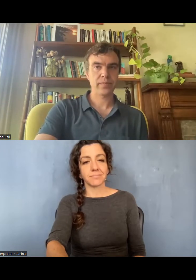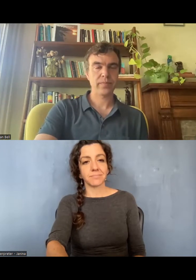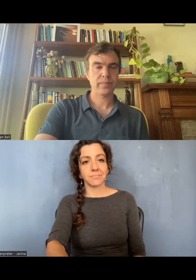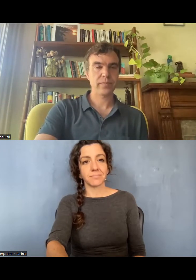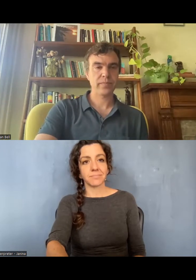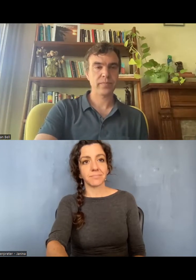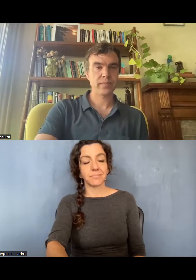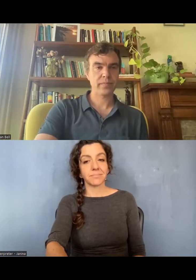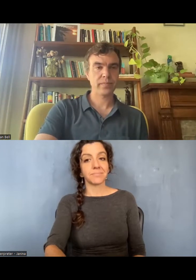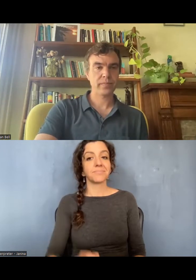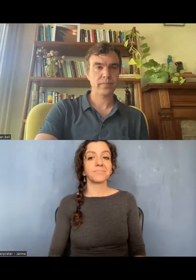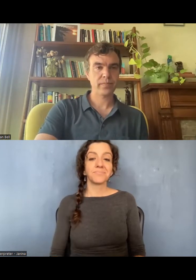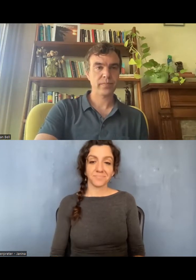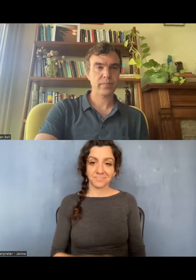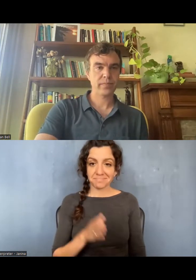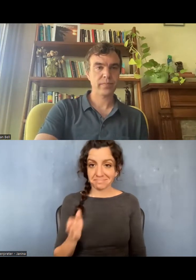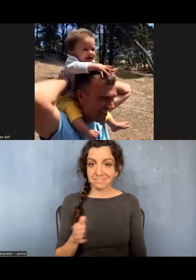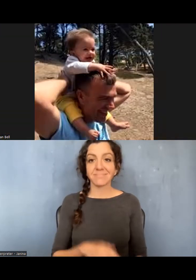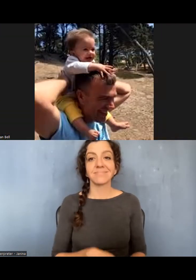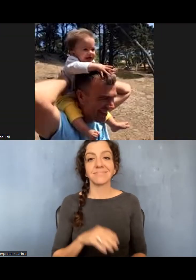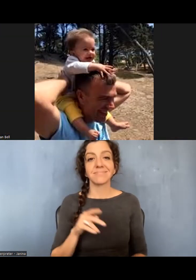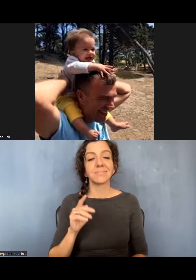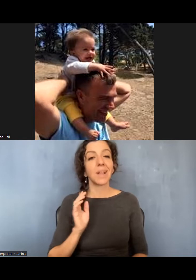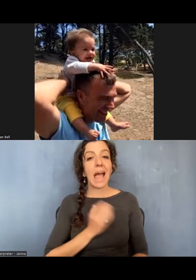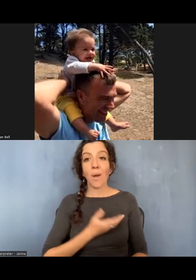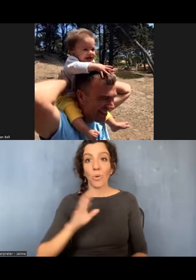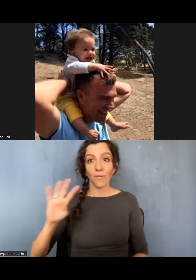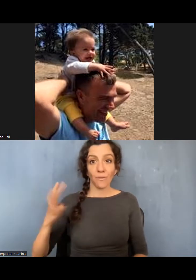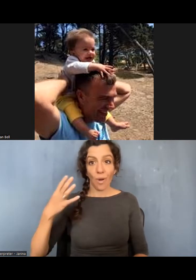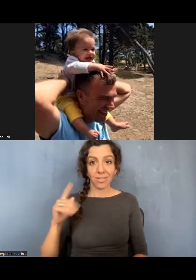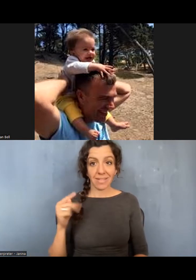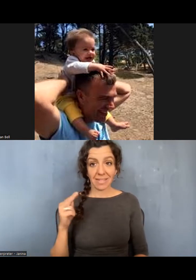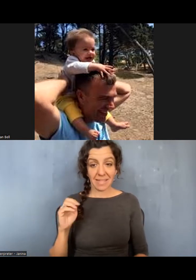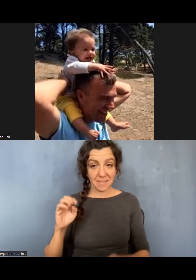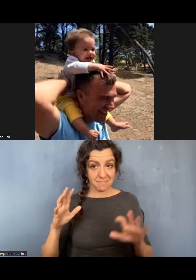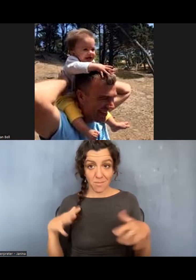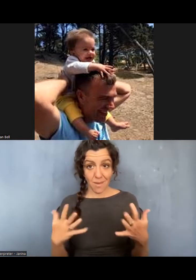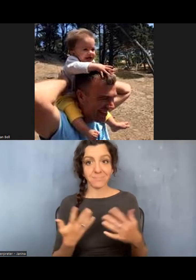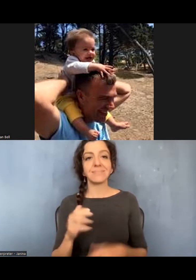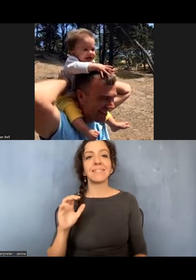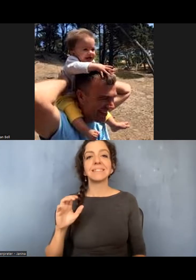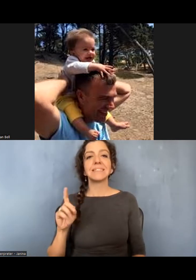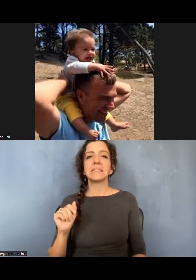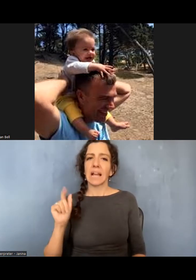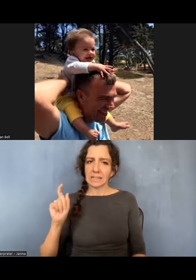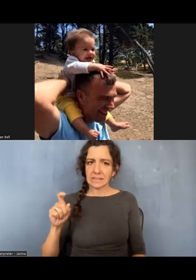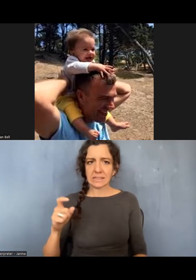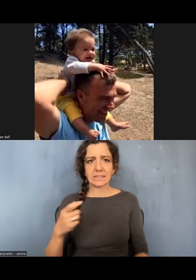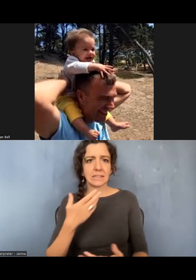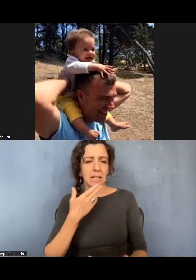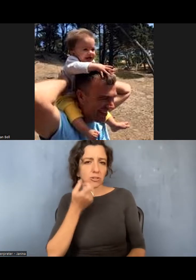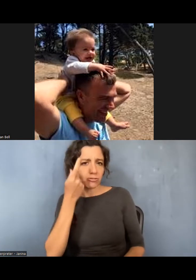Right, our fourth theme was CDA needs to better understand stakeholder experience. As the quote from a town hall